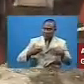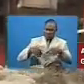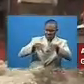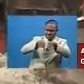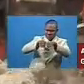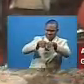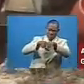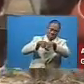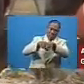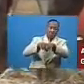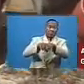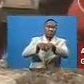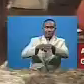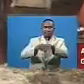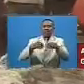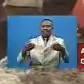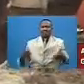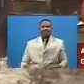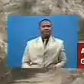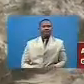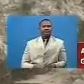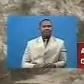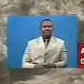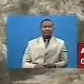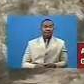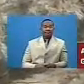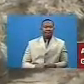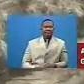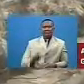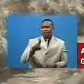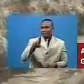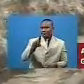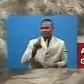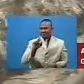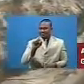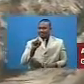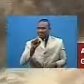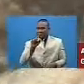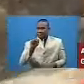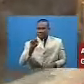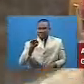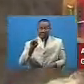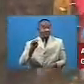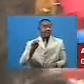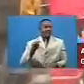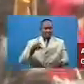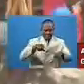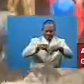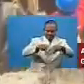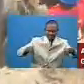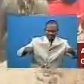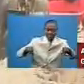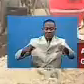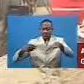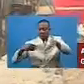booms at each end were then lowered. Finally, the 111-kilometer onshore pipeline, which will carry gas from